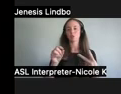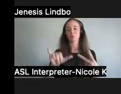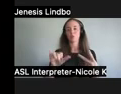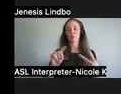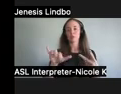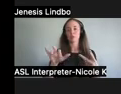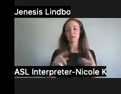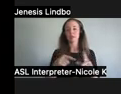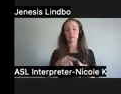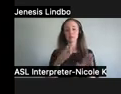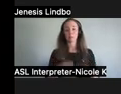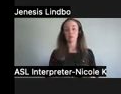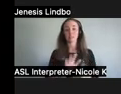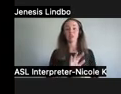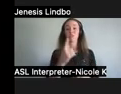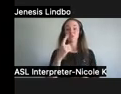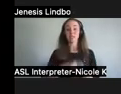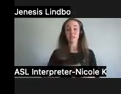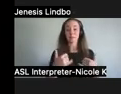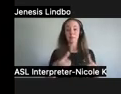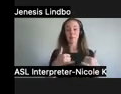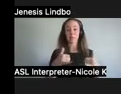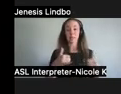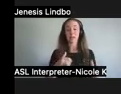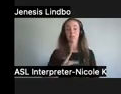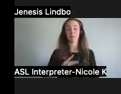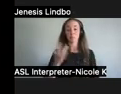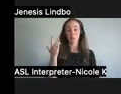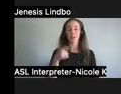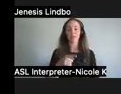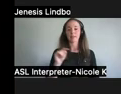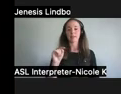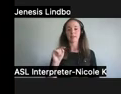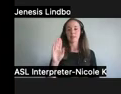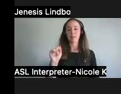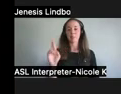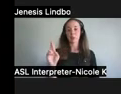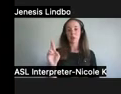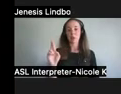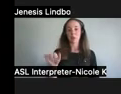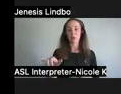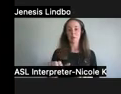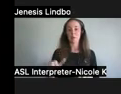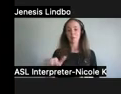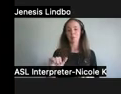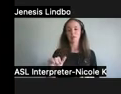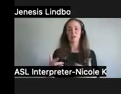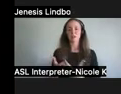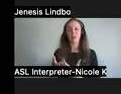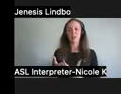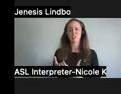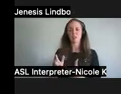And this person, this is actually their first time playing. And the nice thing about this is that this T-bar joystick, it was almost the exact same as the one they